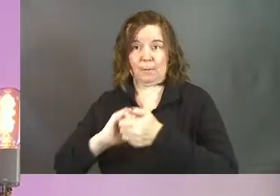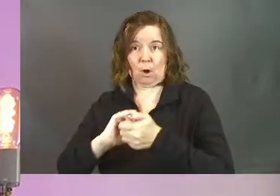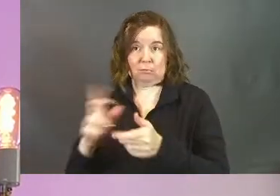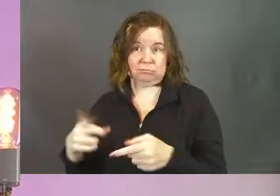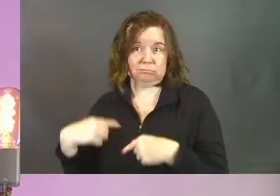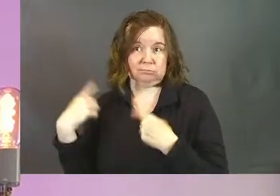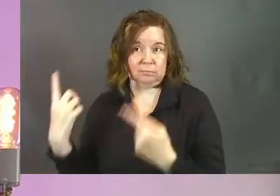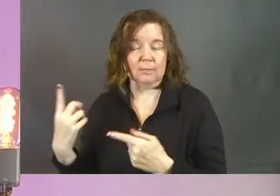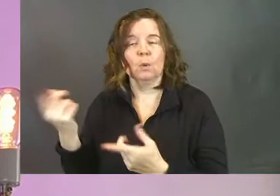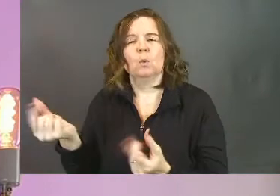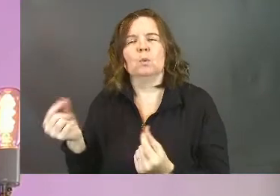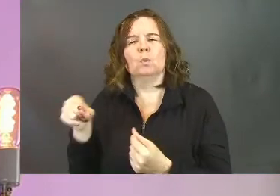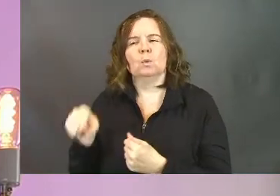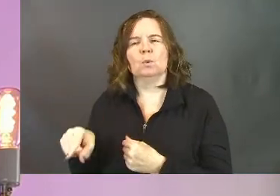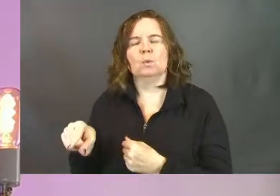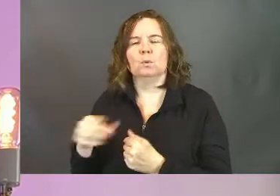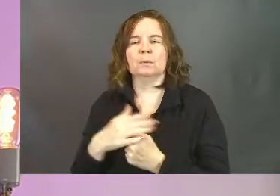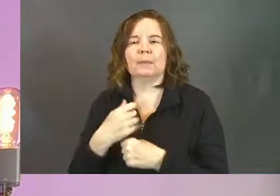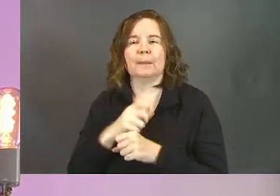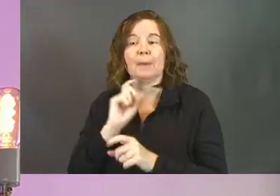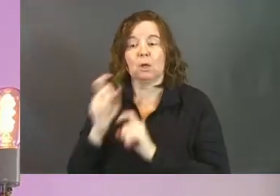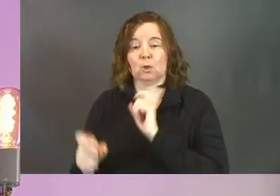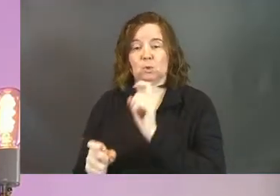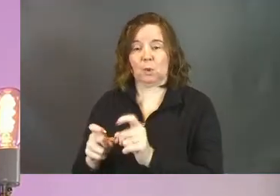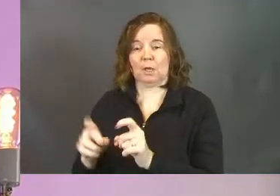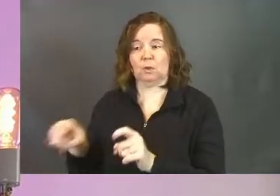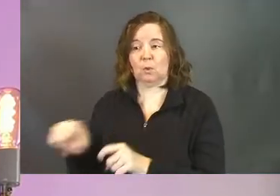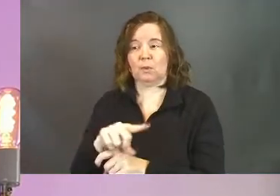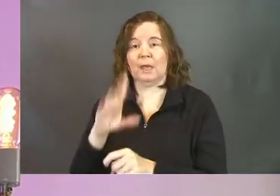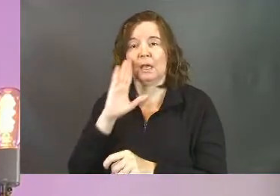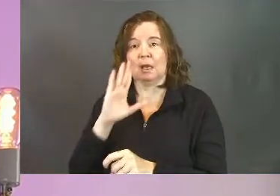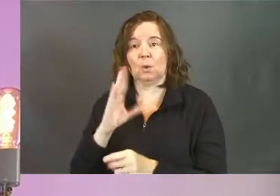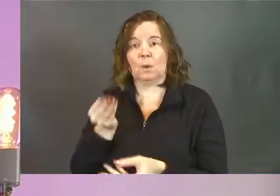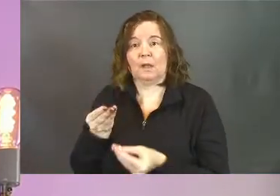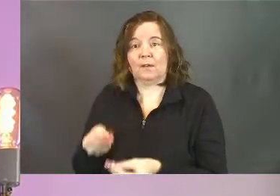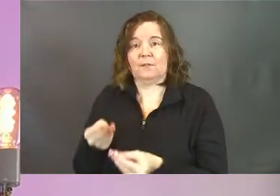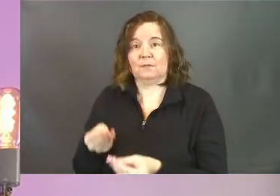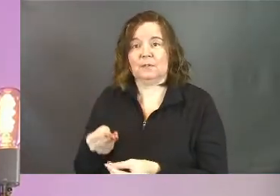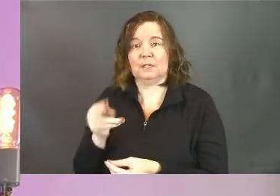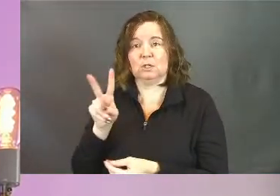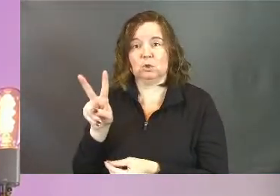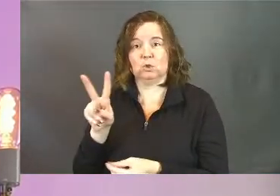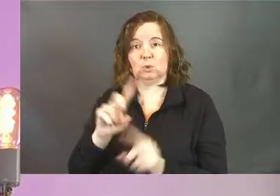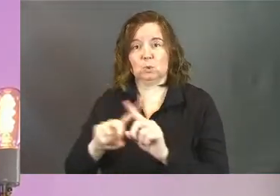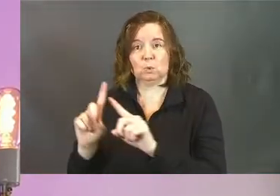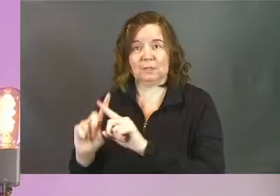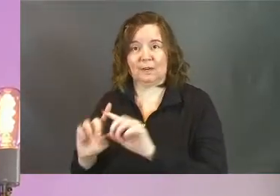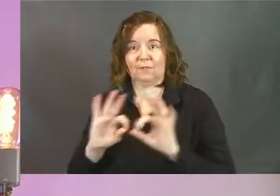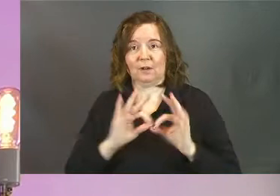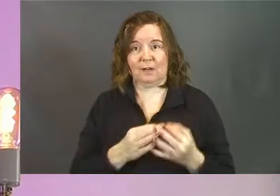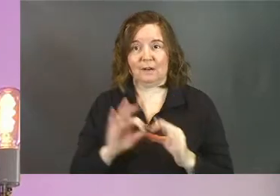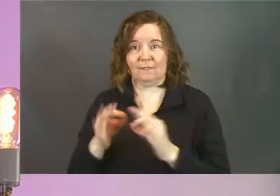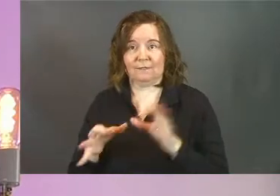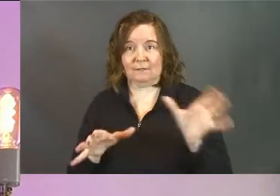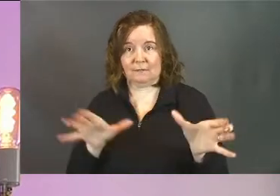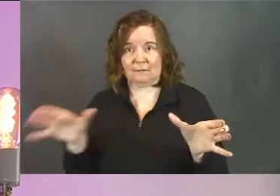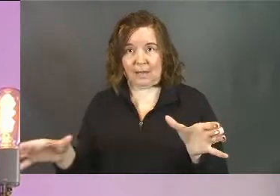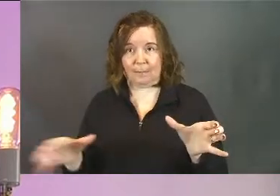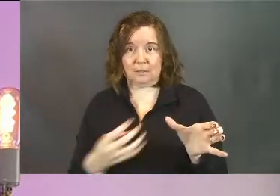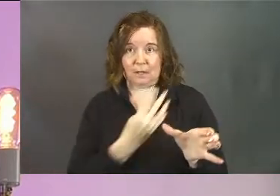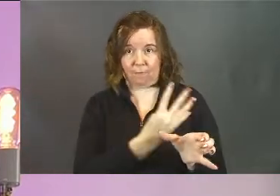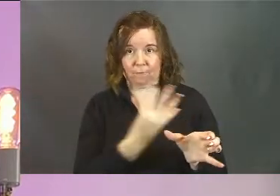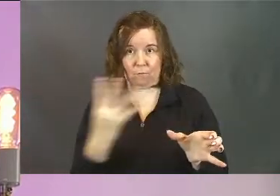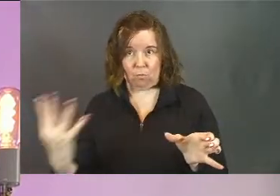now. And what they do is we make a donation so that they will feed two families that are in need, two families of